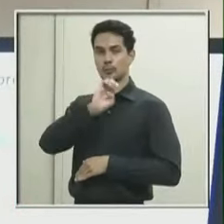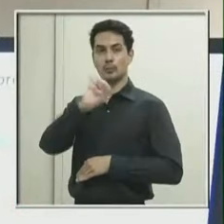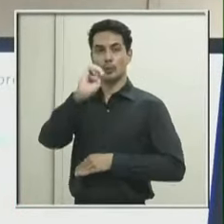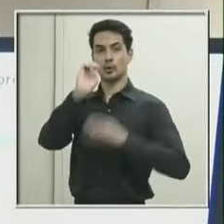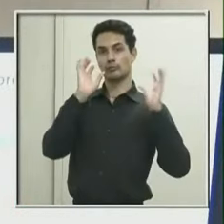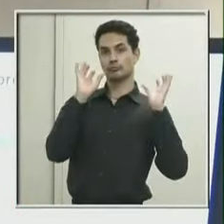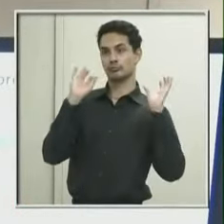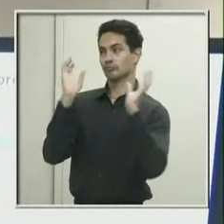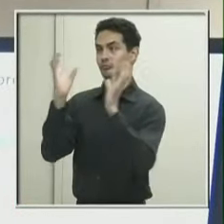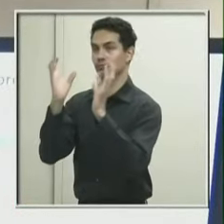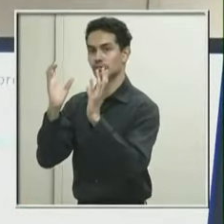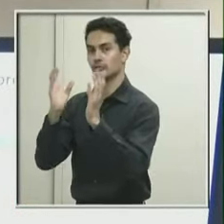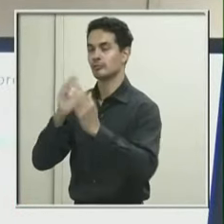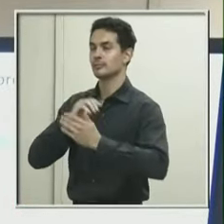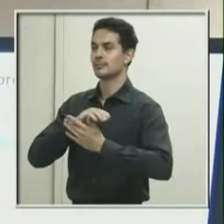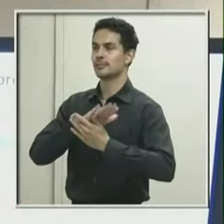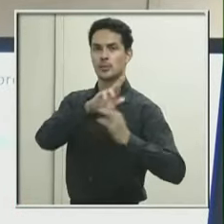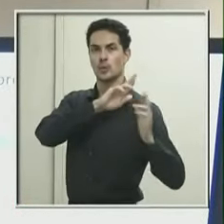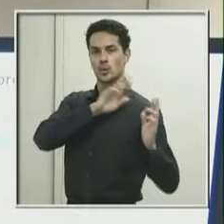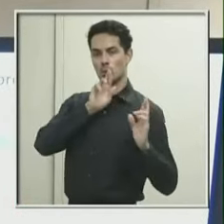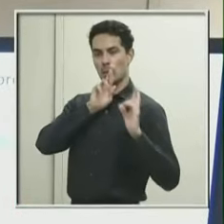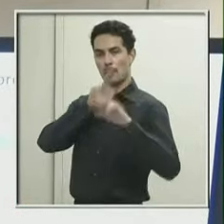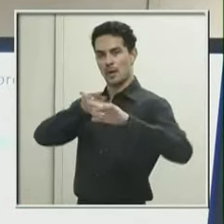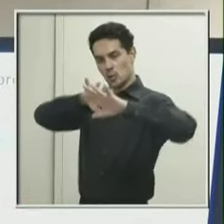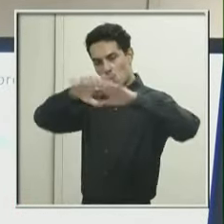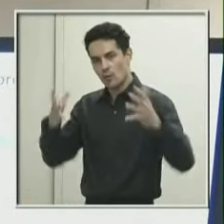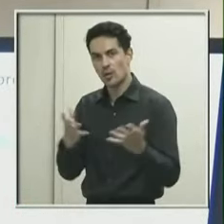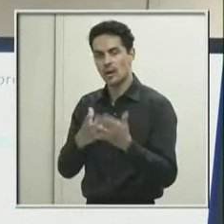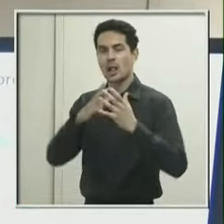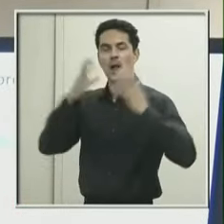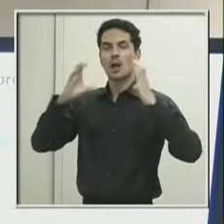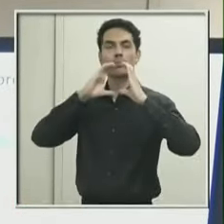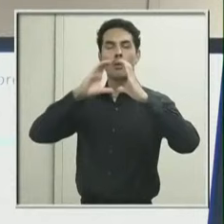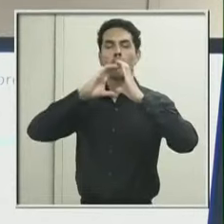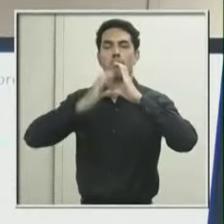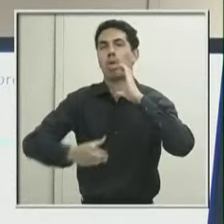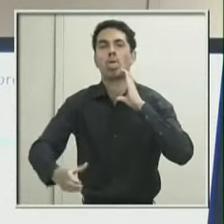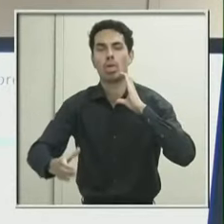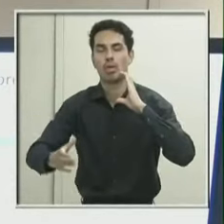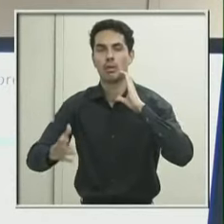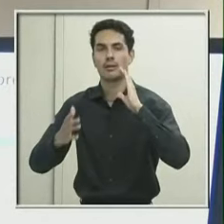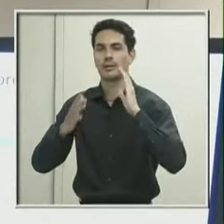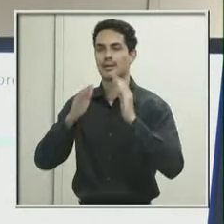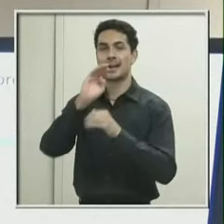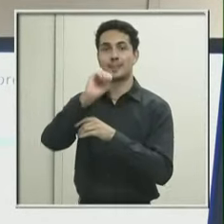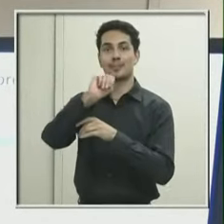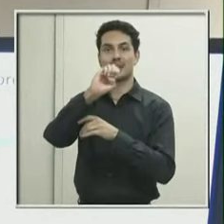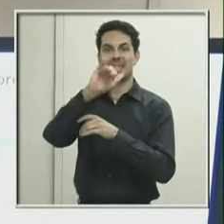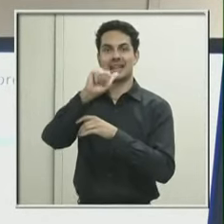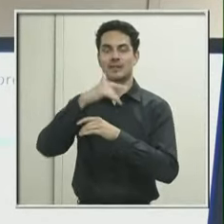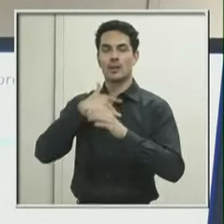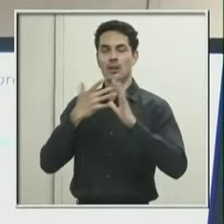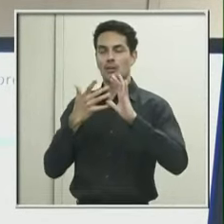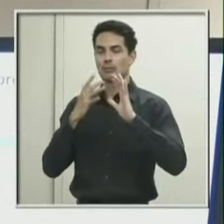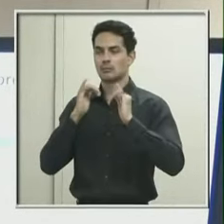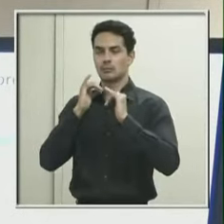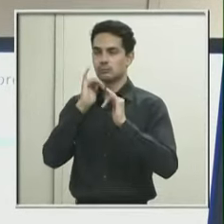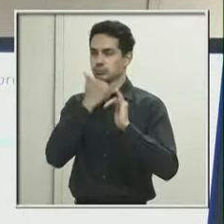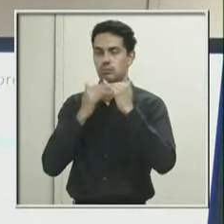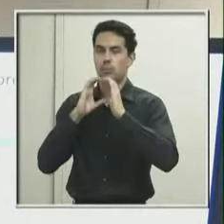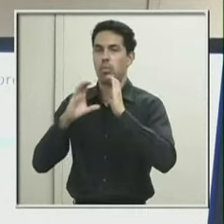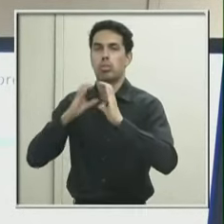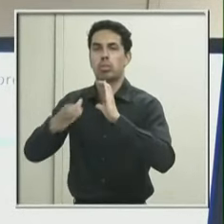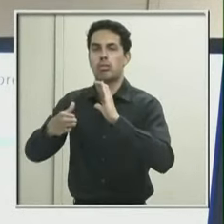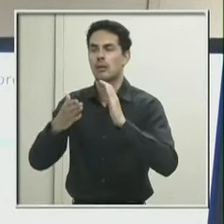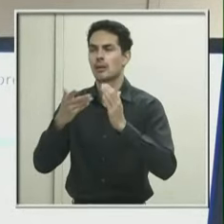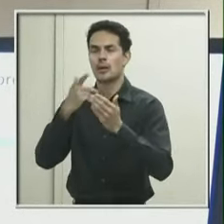responders, and the response overall. There was a lot of miscommunication in the media, and they wanted to hear a little further